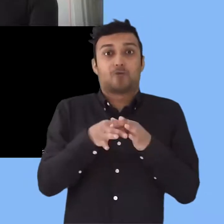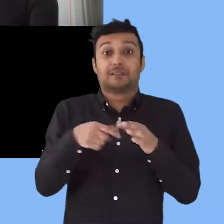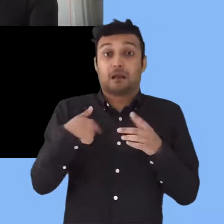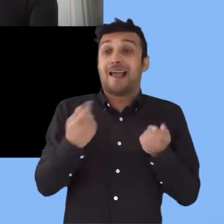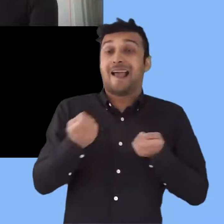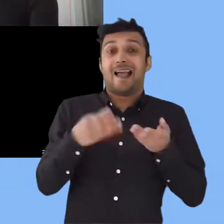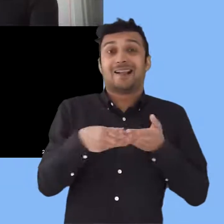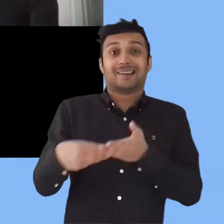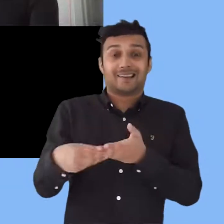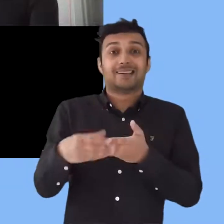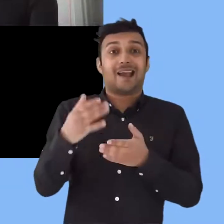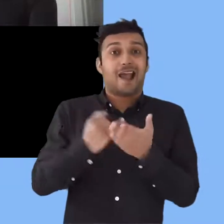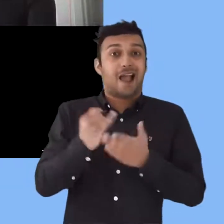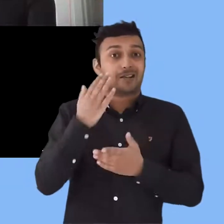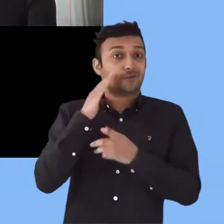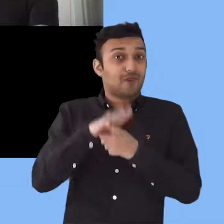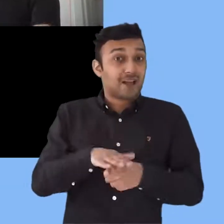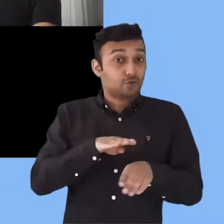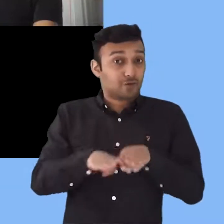Good question.